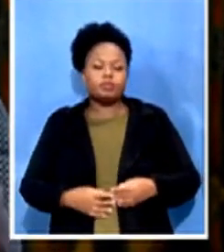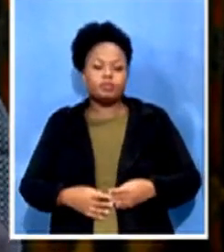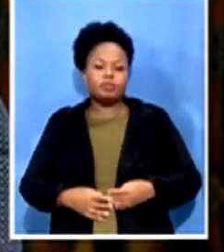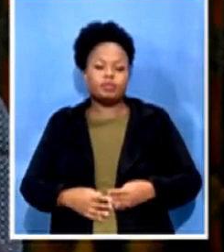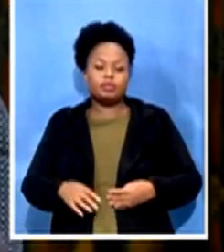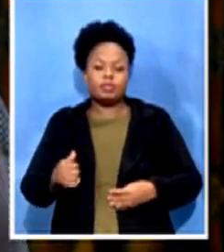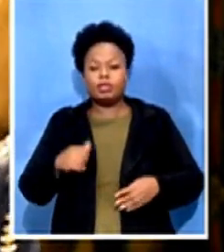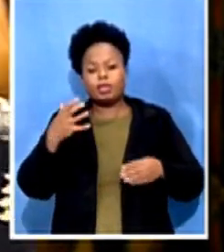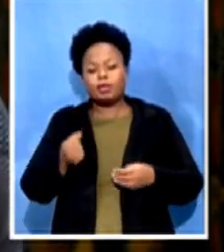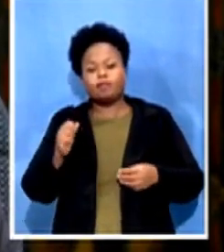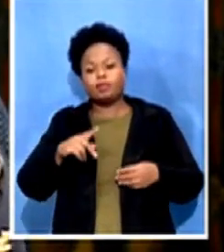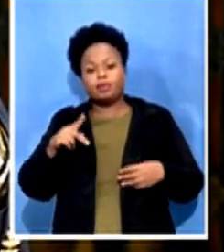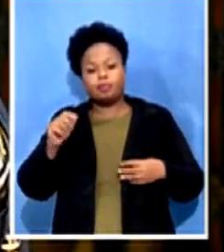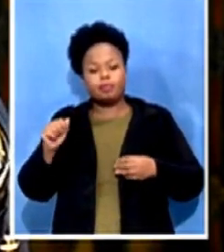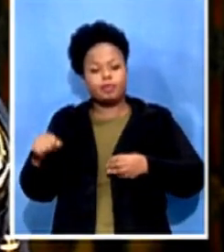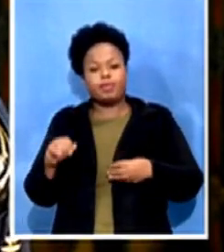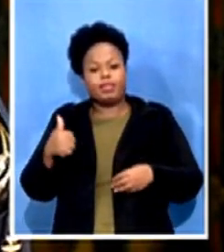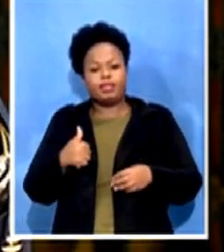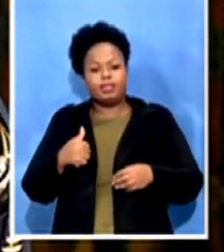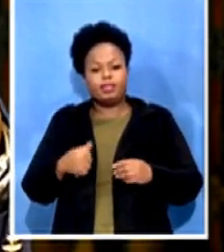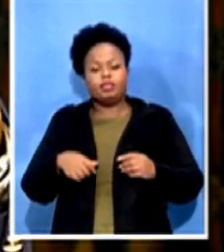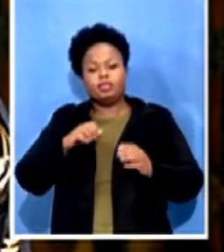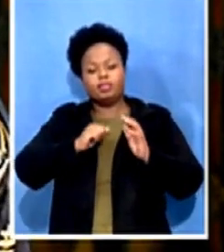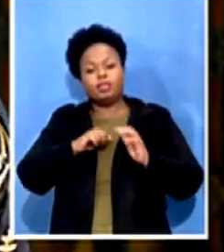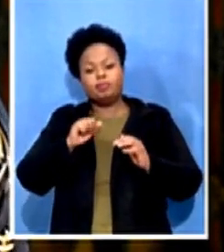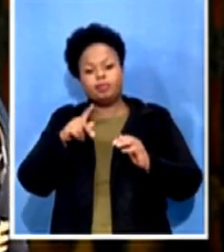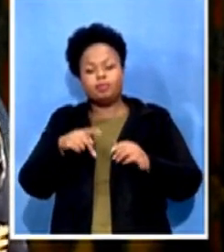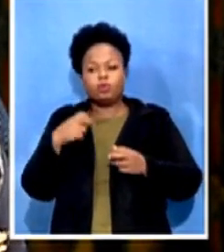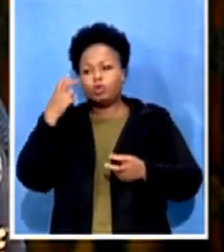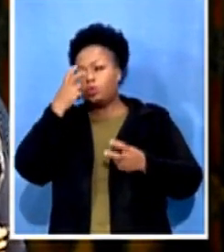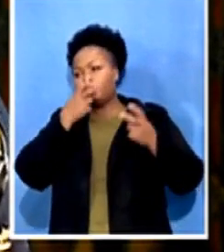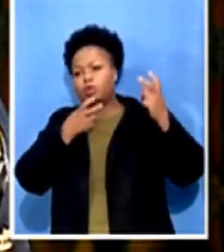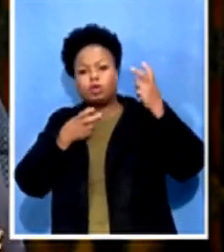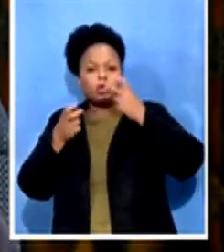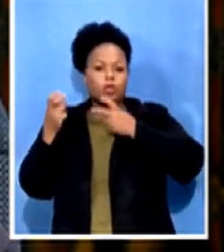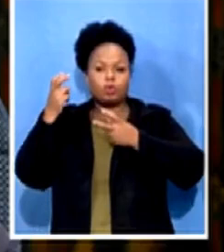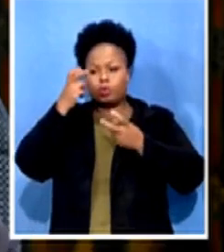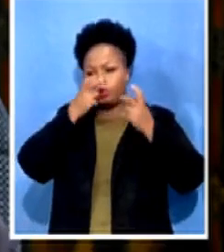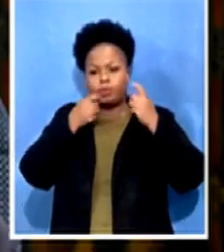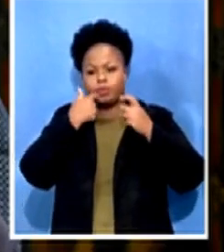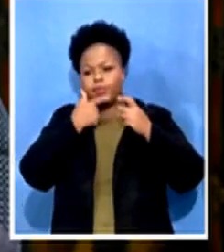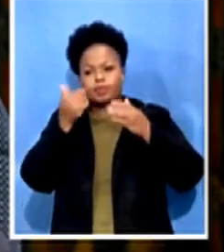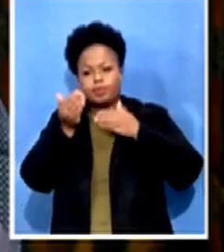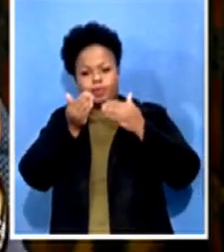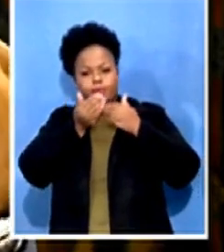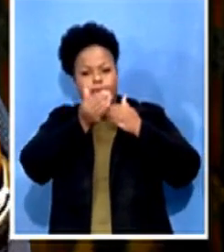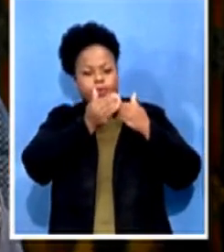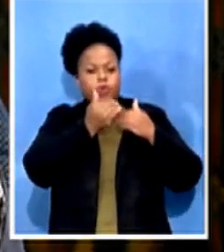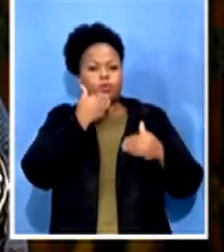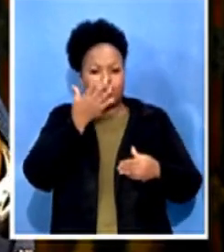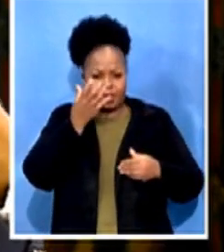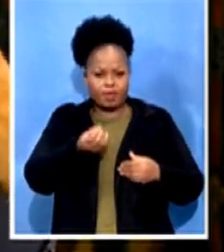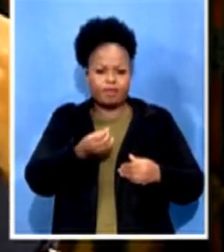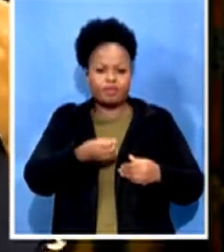app will then search around in the area. People who have got the app using Bluetooth technology, it